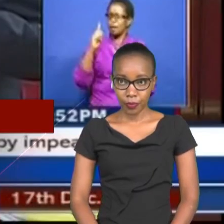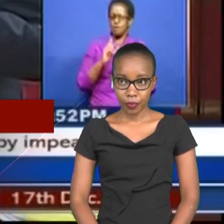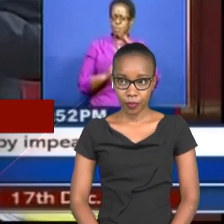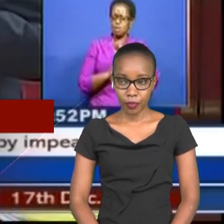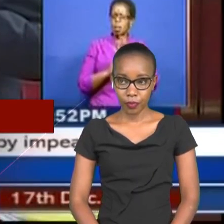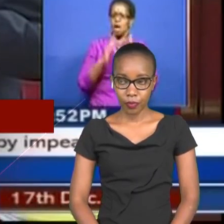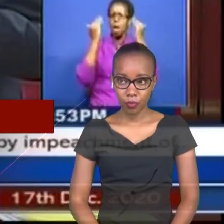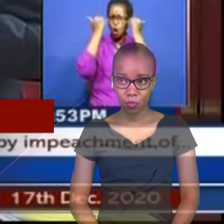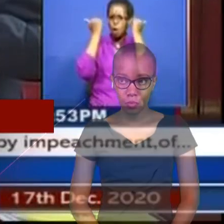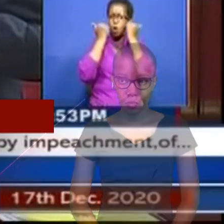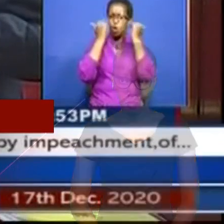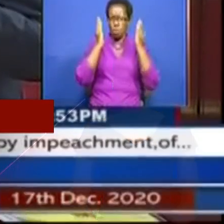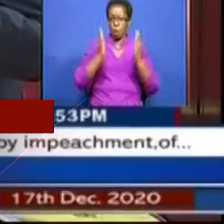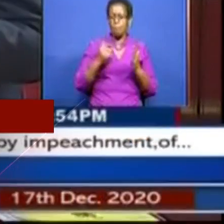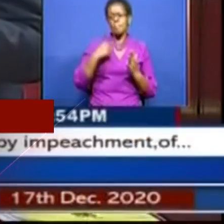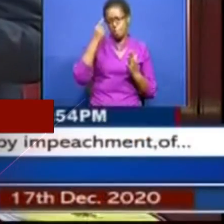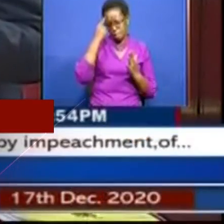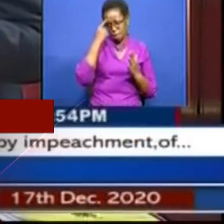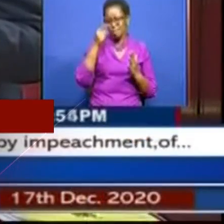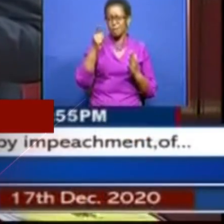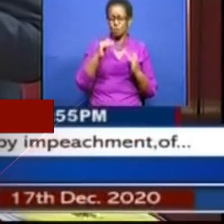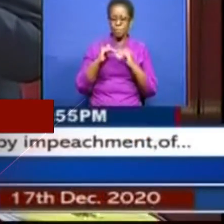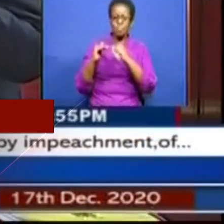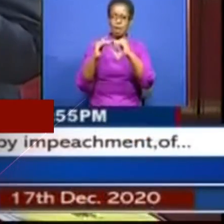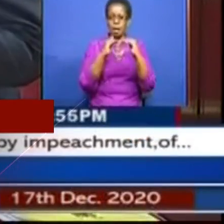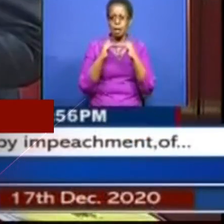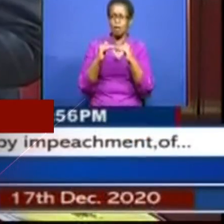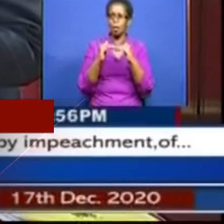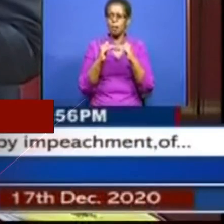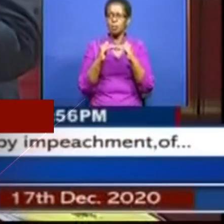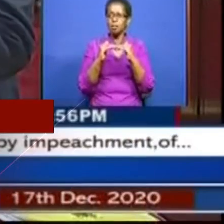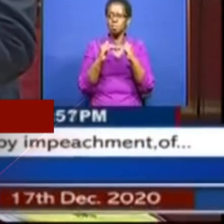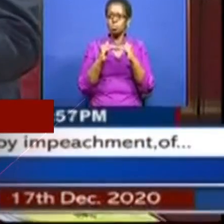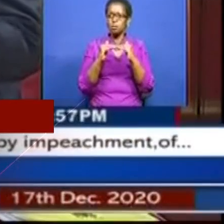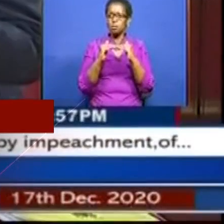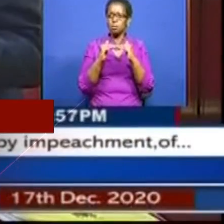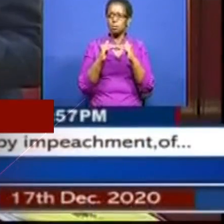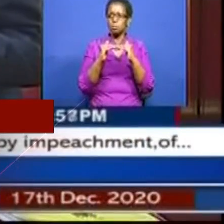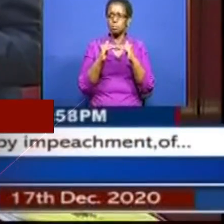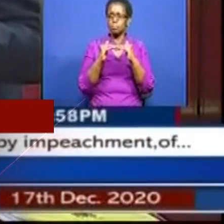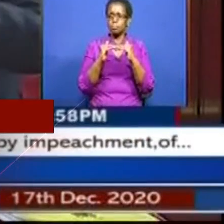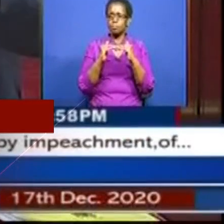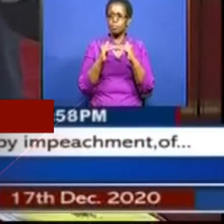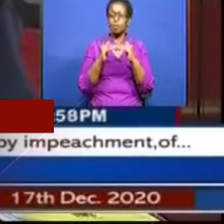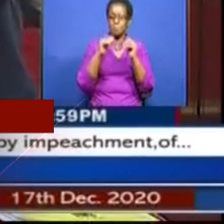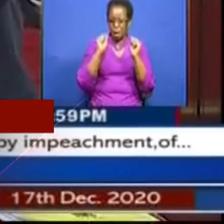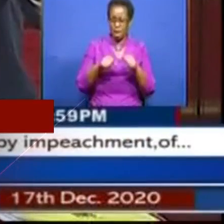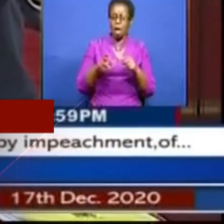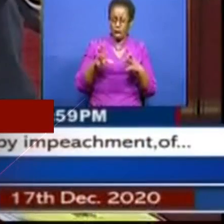I think it's only fair as a good example that at the very least, those authorities should have been availed to